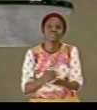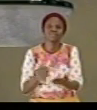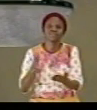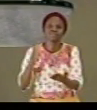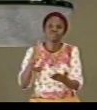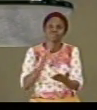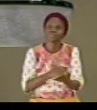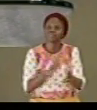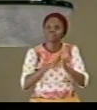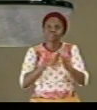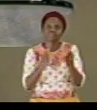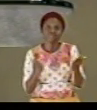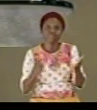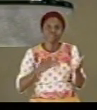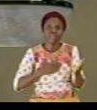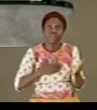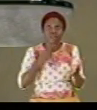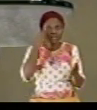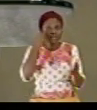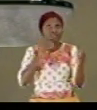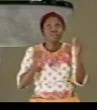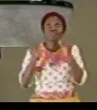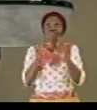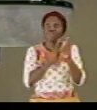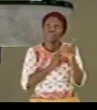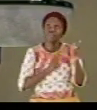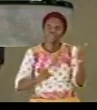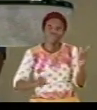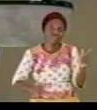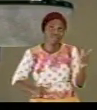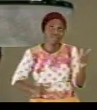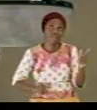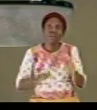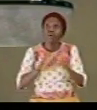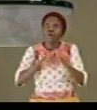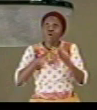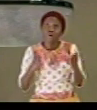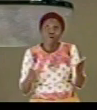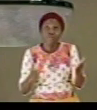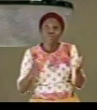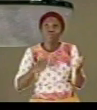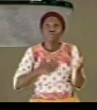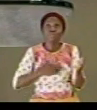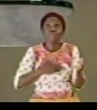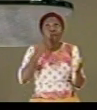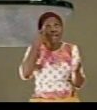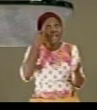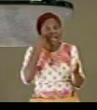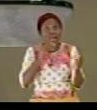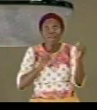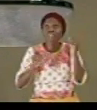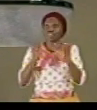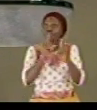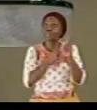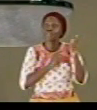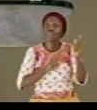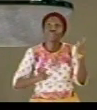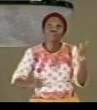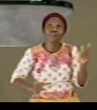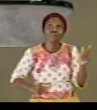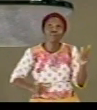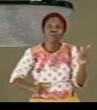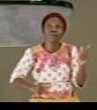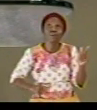obey. Open my eyes, dear Lord, and open my eyes, dear